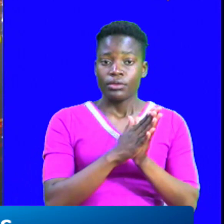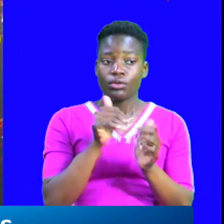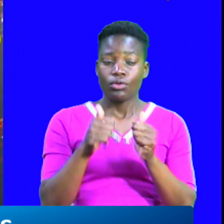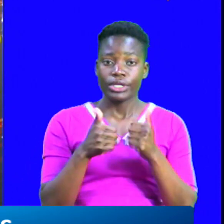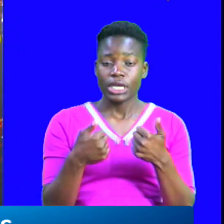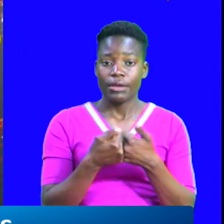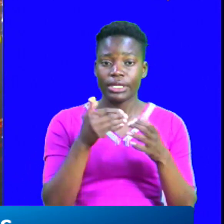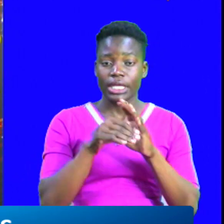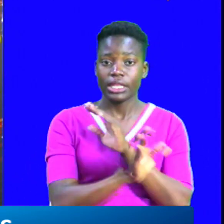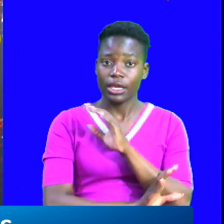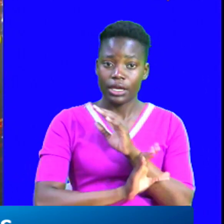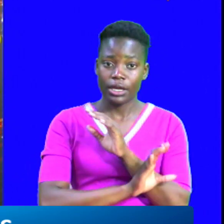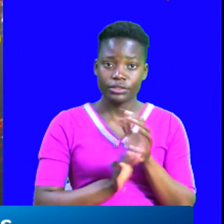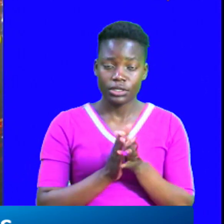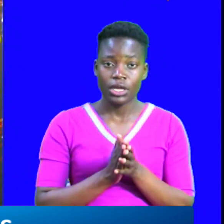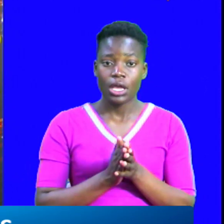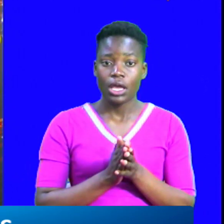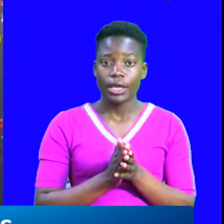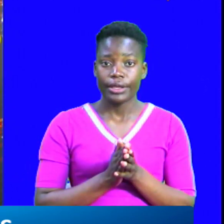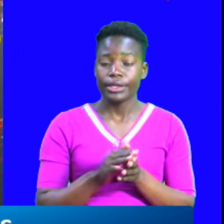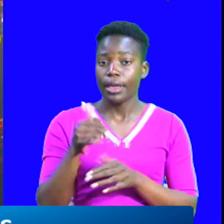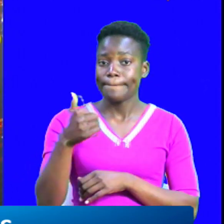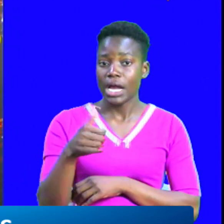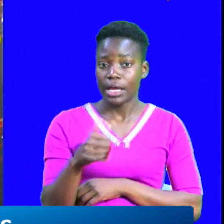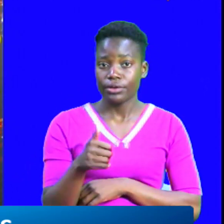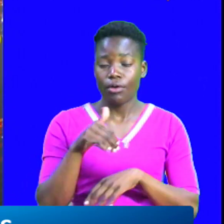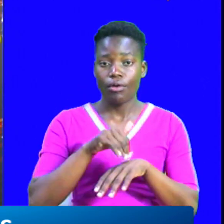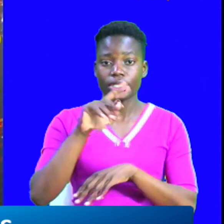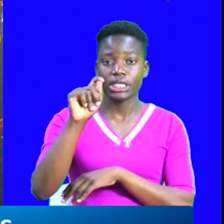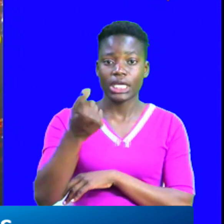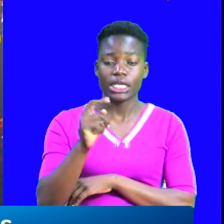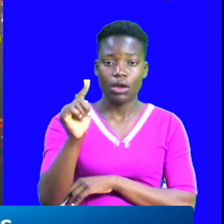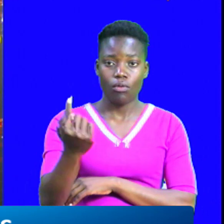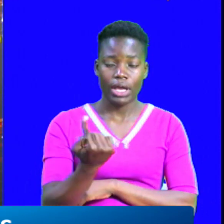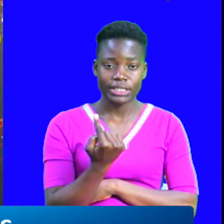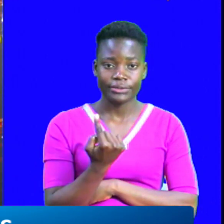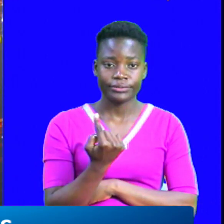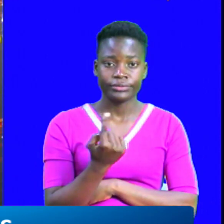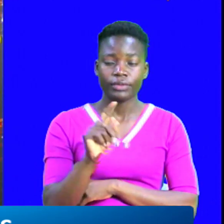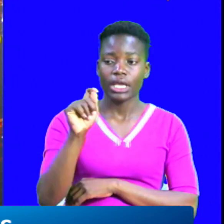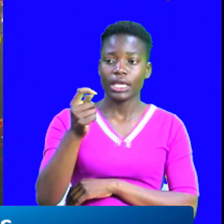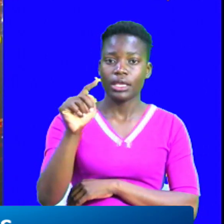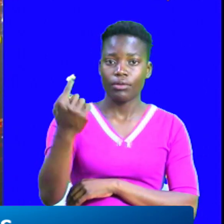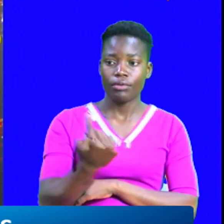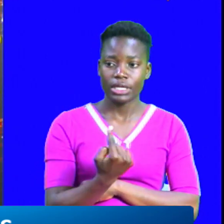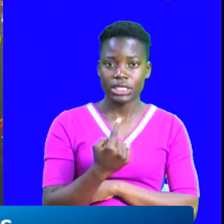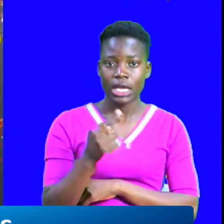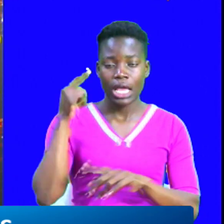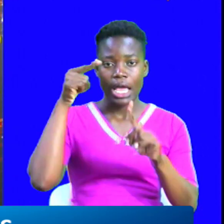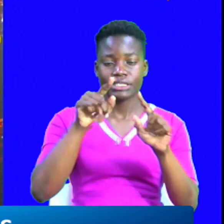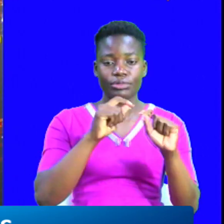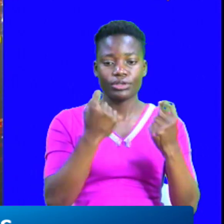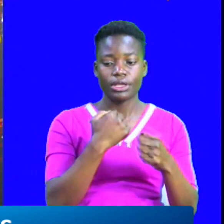making headlines in the country, and we are staying on Kenya Kwanza. Kenya Kwanza Azimio teams